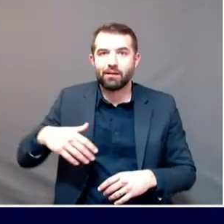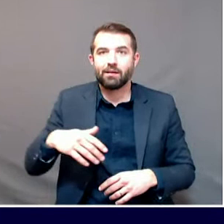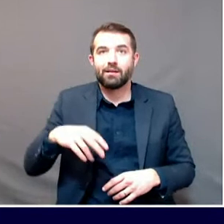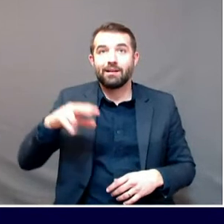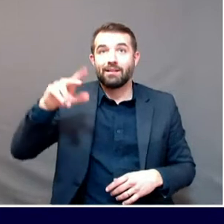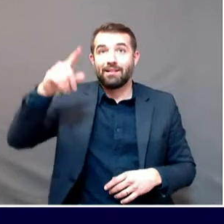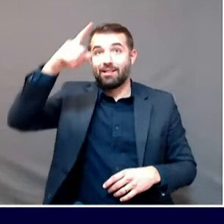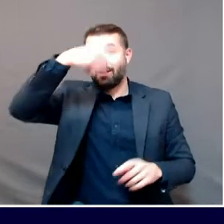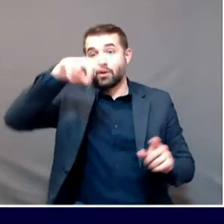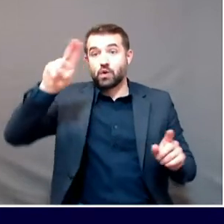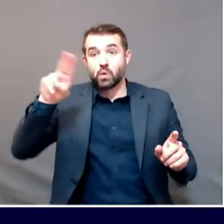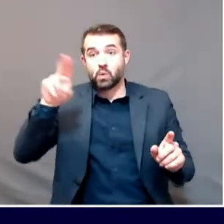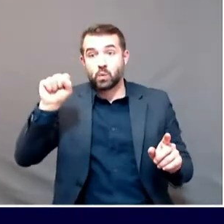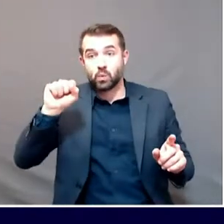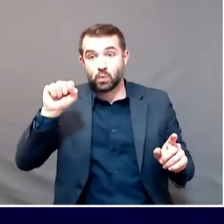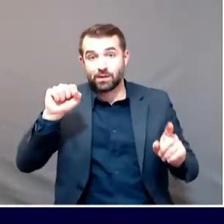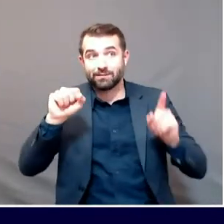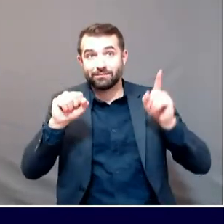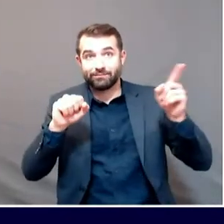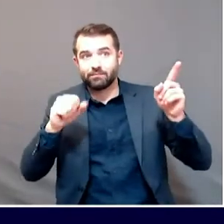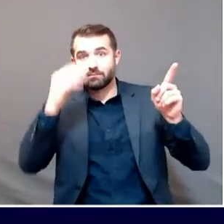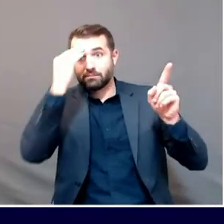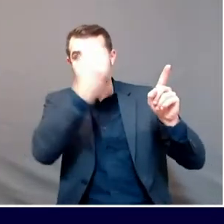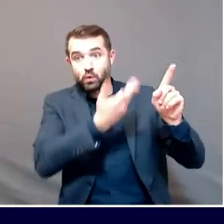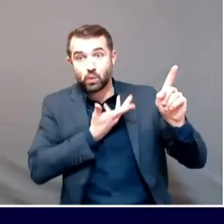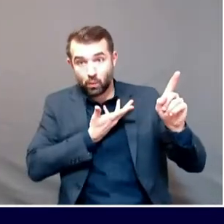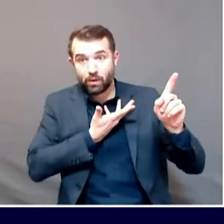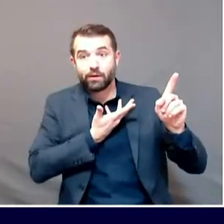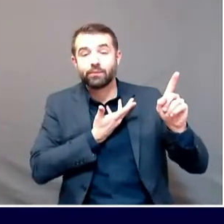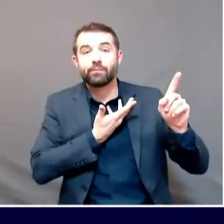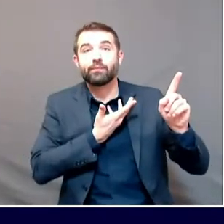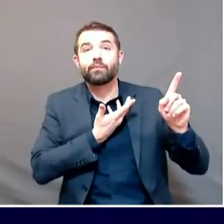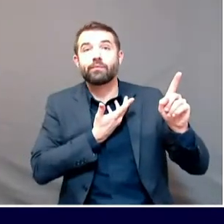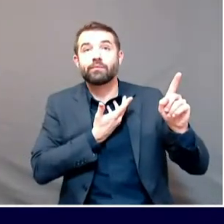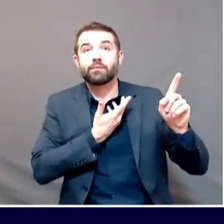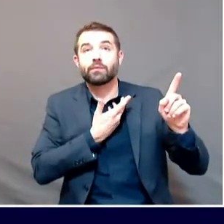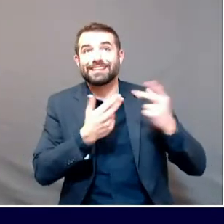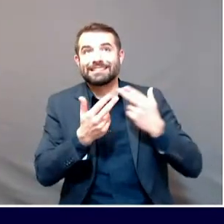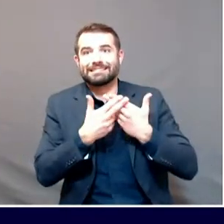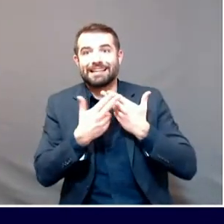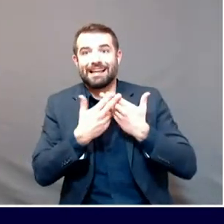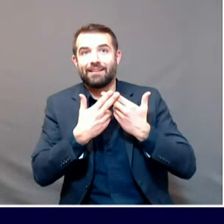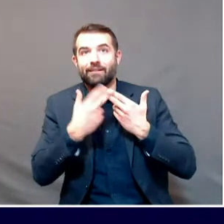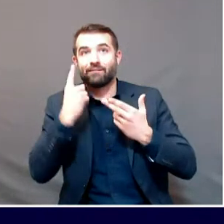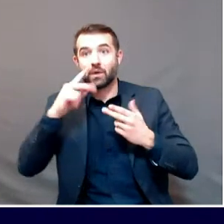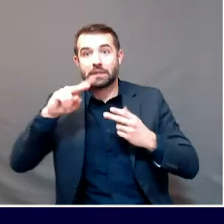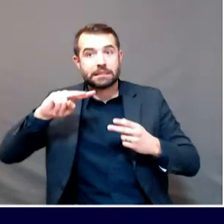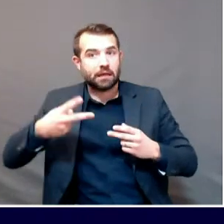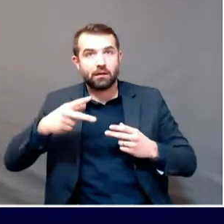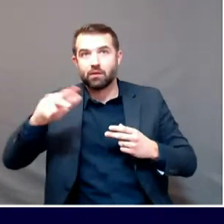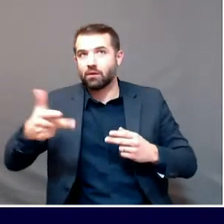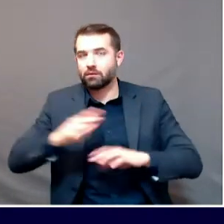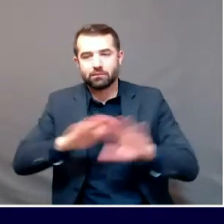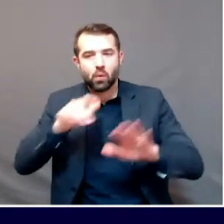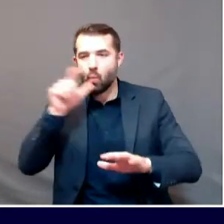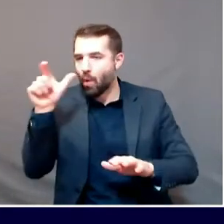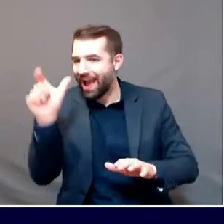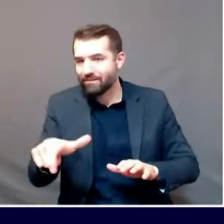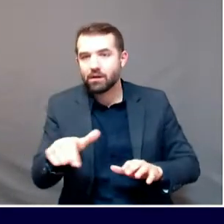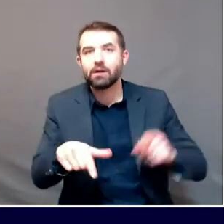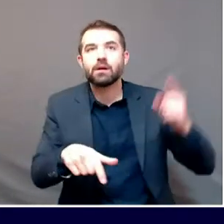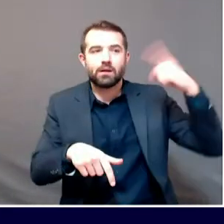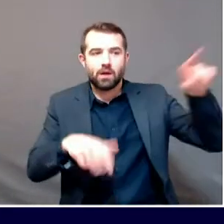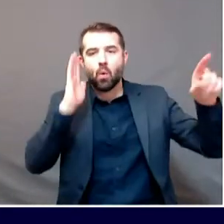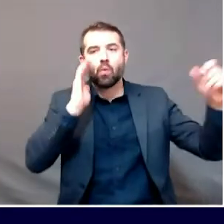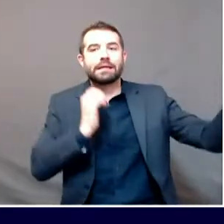state's allocation, reserve the second dose. What we have been told by Operation Warp Speed is that those second doses